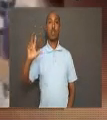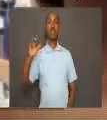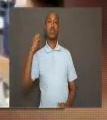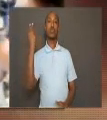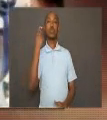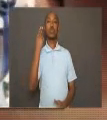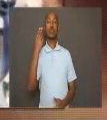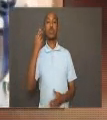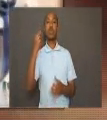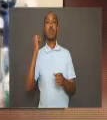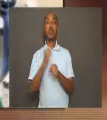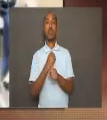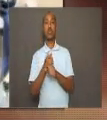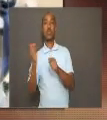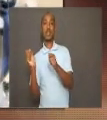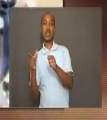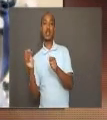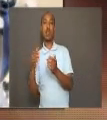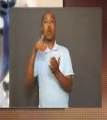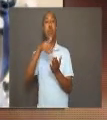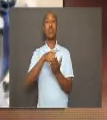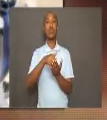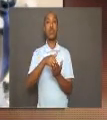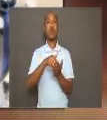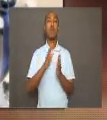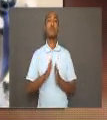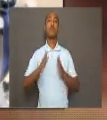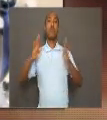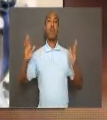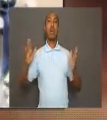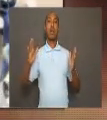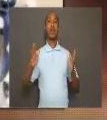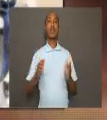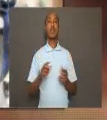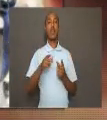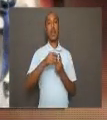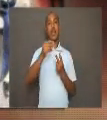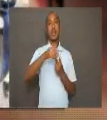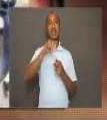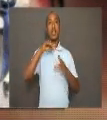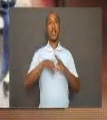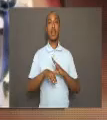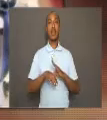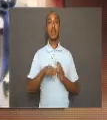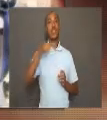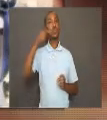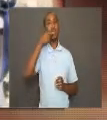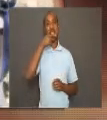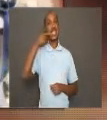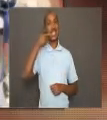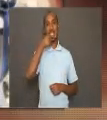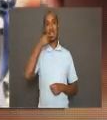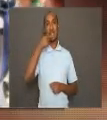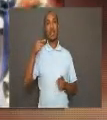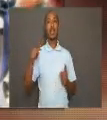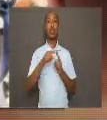fertilizer. It is also becoming popular as an ingredient in toothpaste to